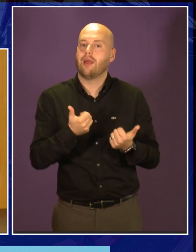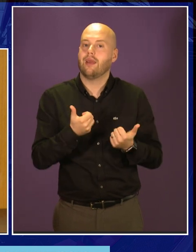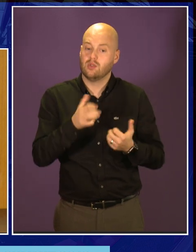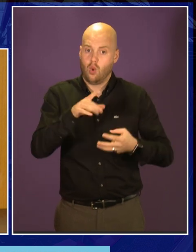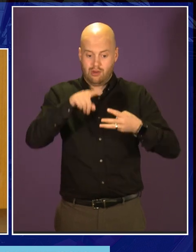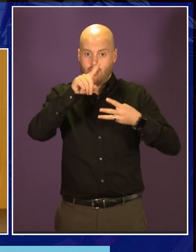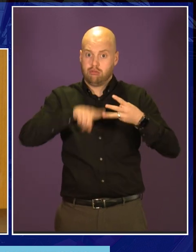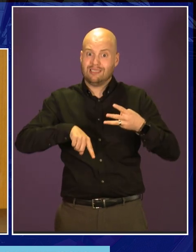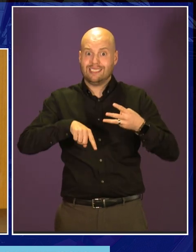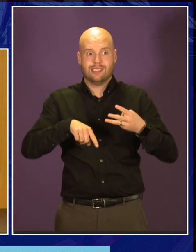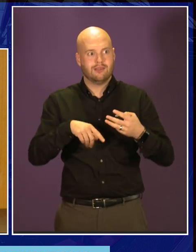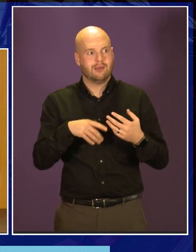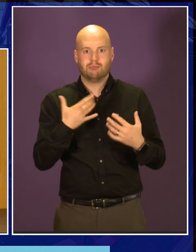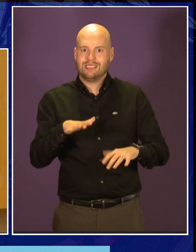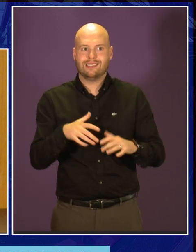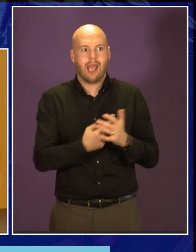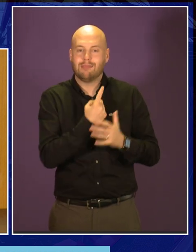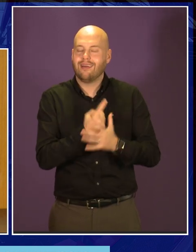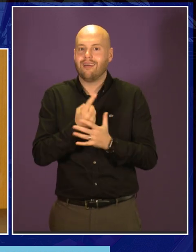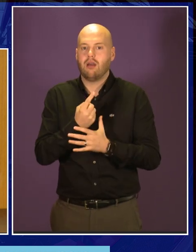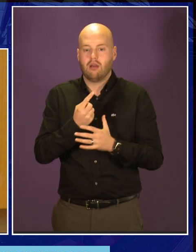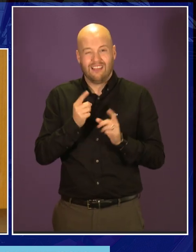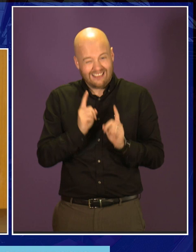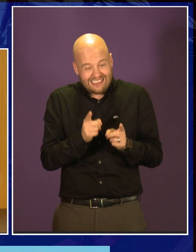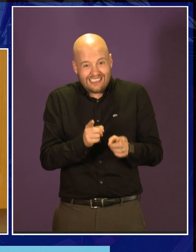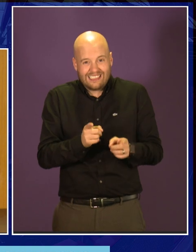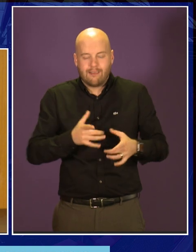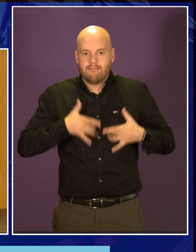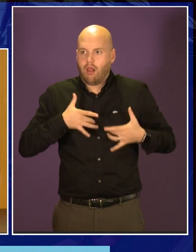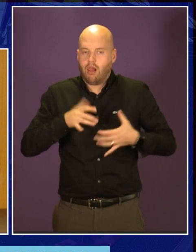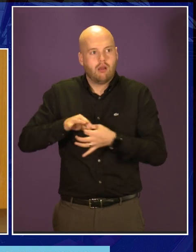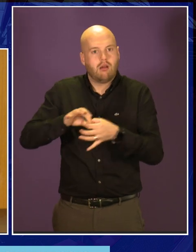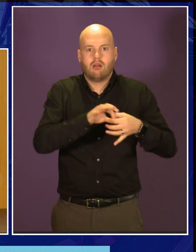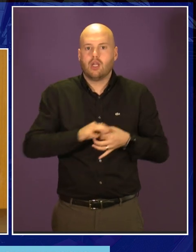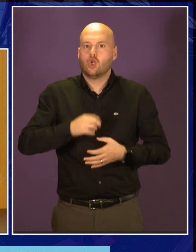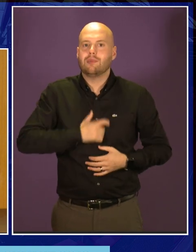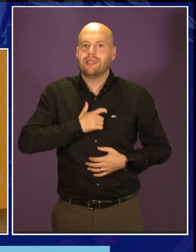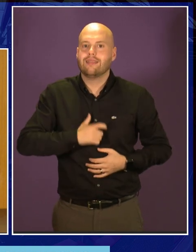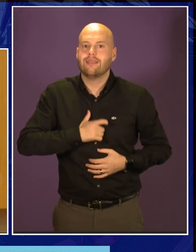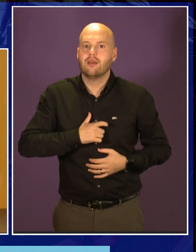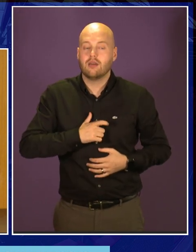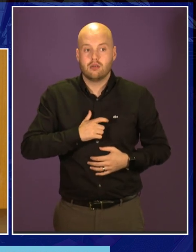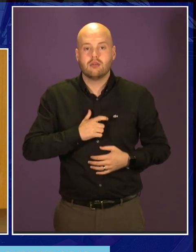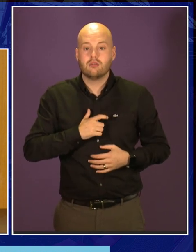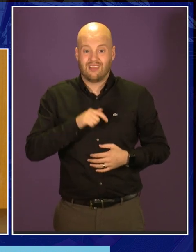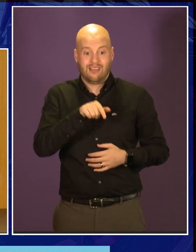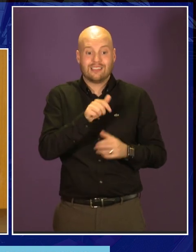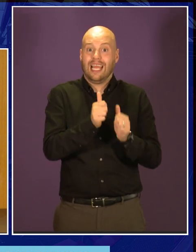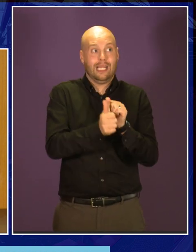types of moments that we need to clarify and we need to be able to make happen as much as humanly possible in ways that are both